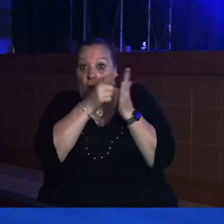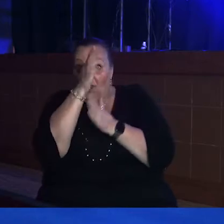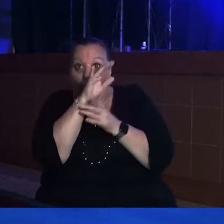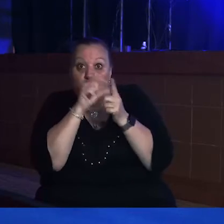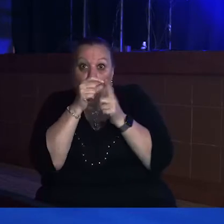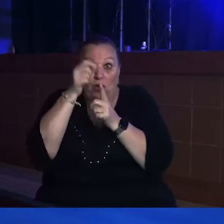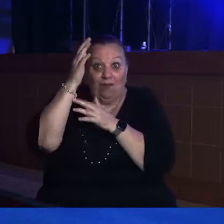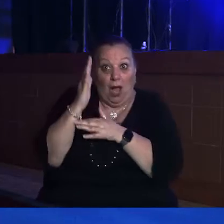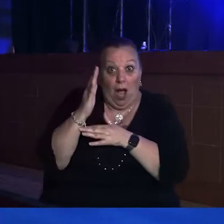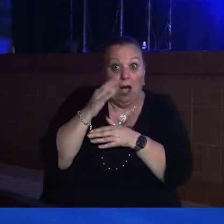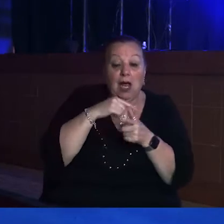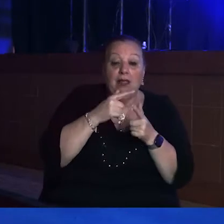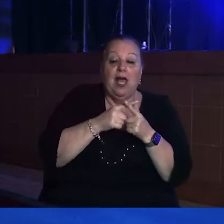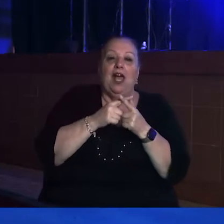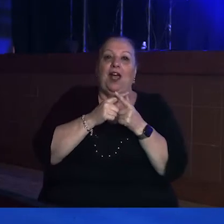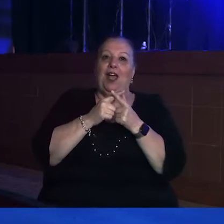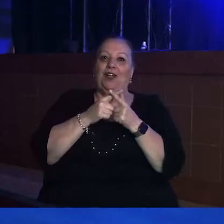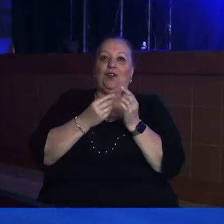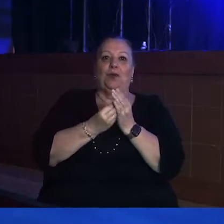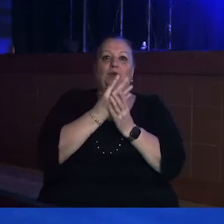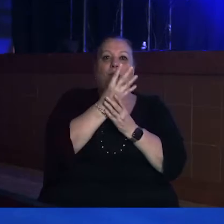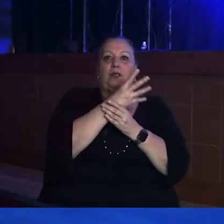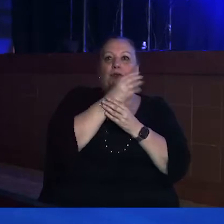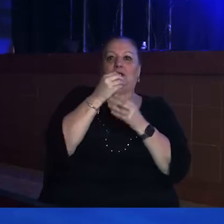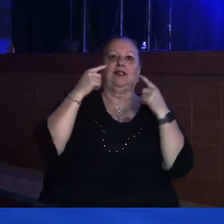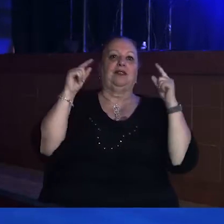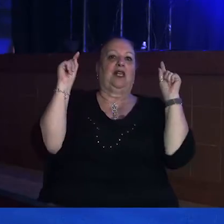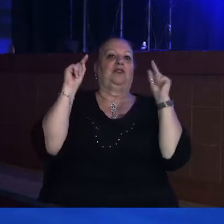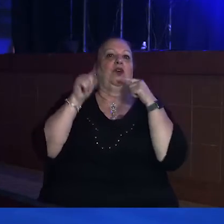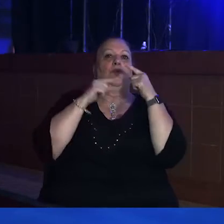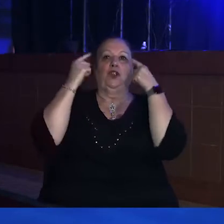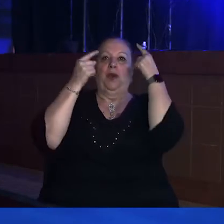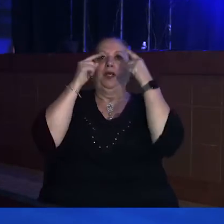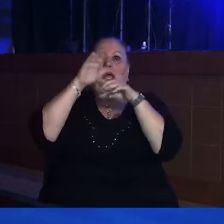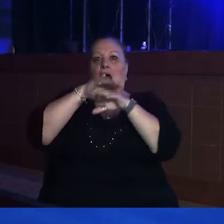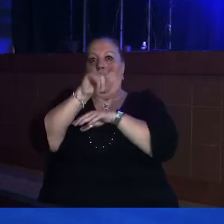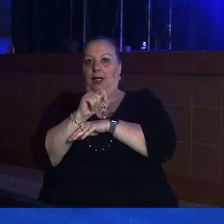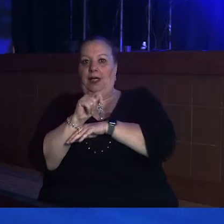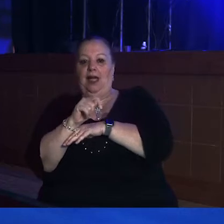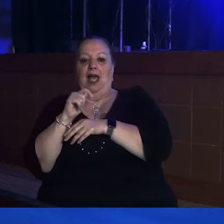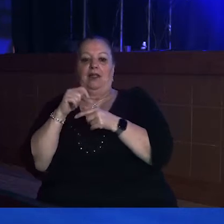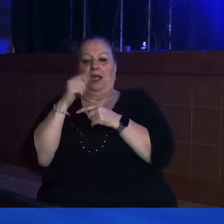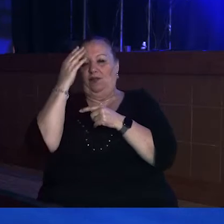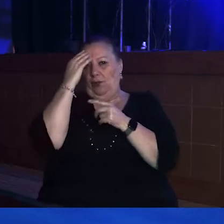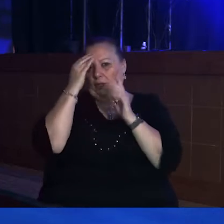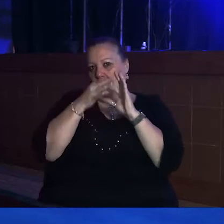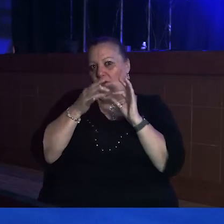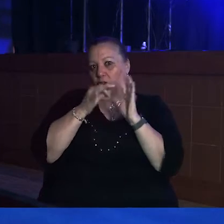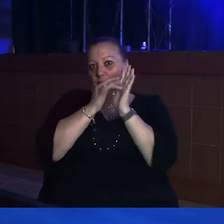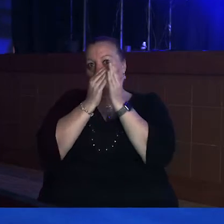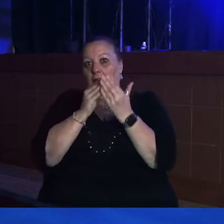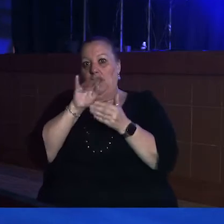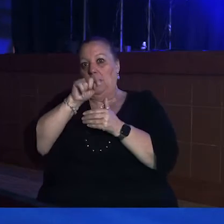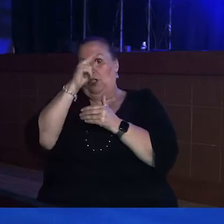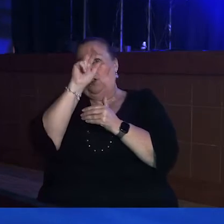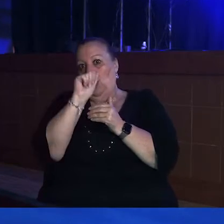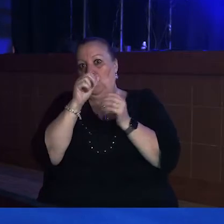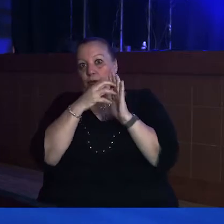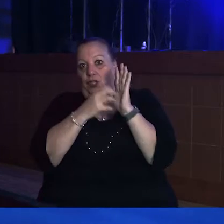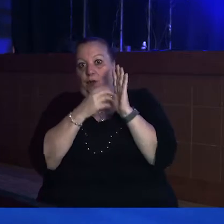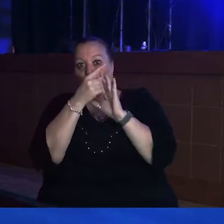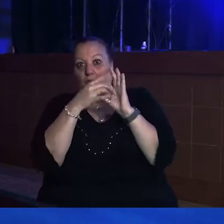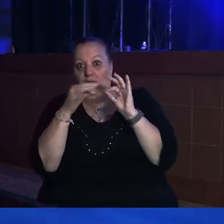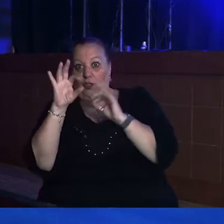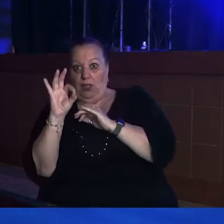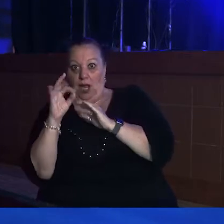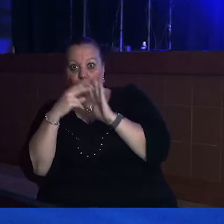then you'll be prosperous and successful when you meditate on it. And then a very familiar verse of scripture, Joshua chapter 1, verse 9. I read this one